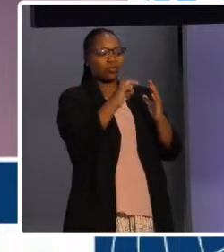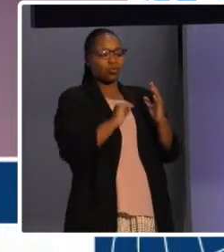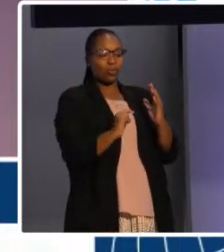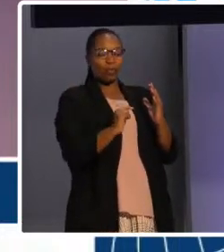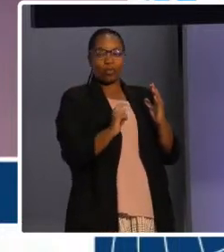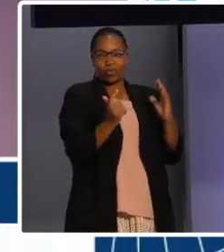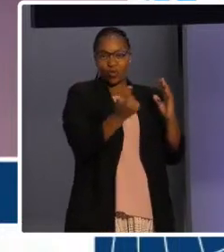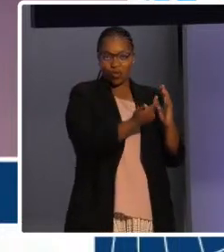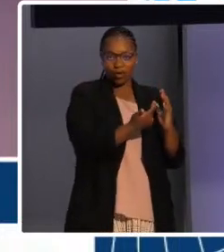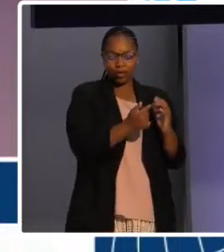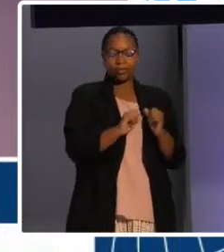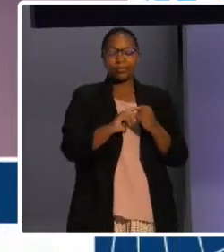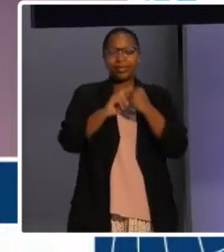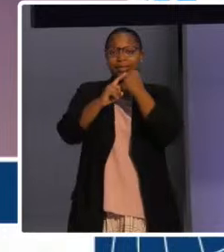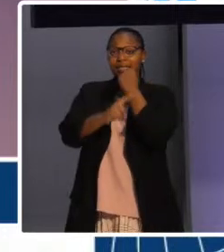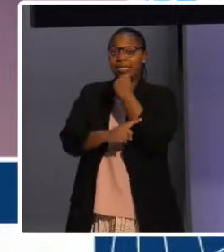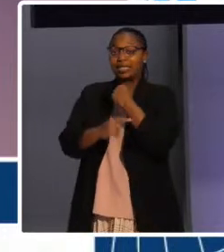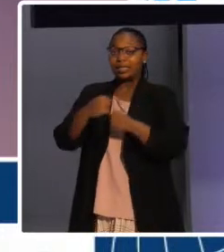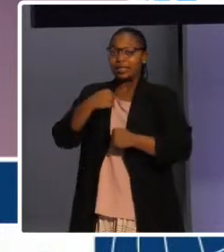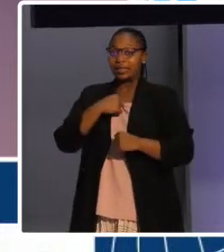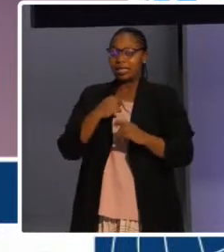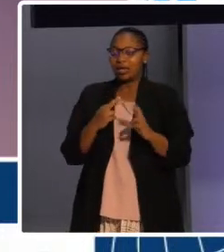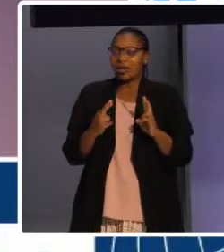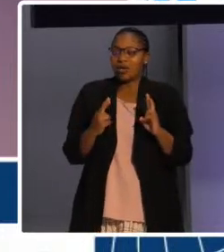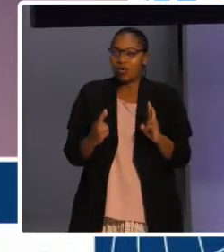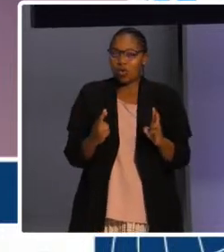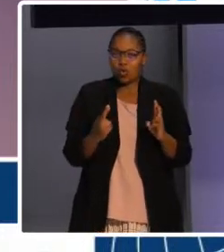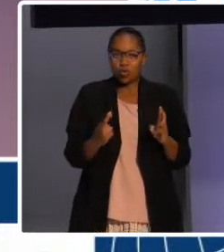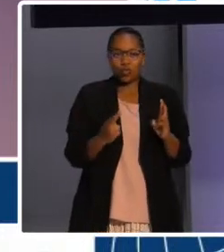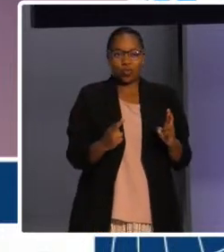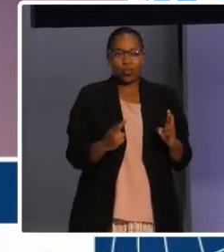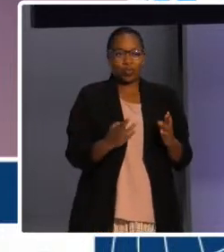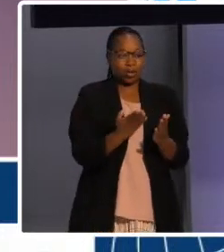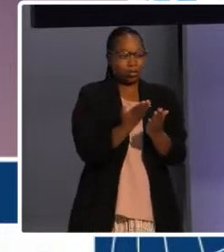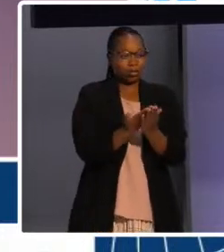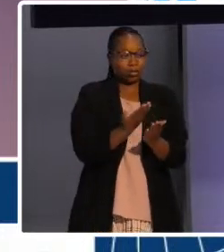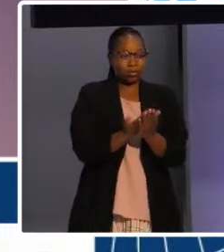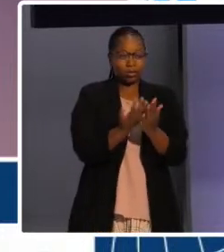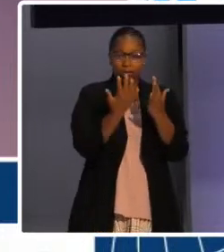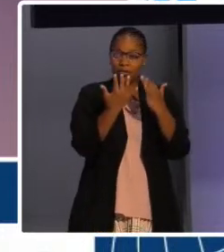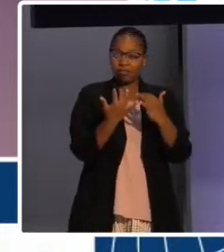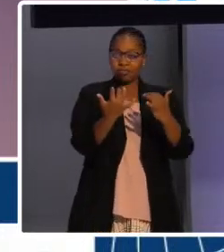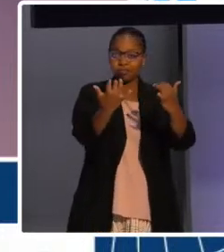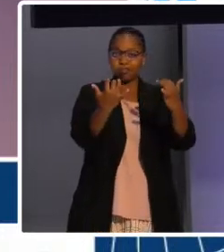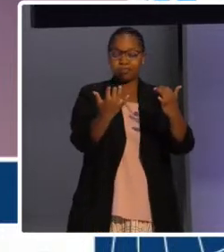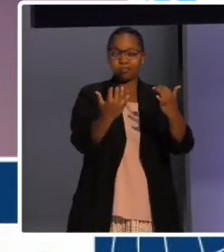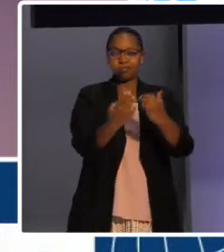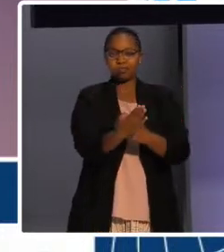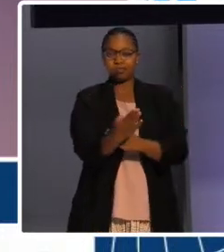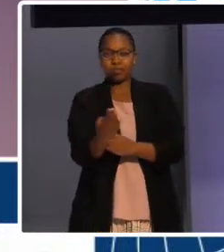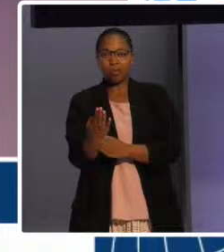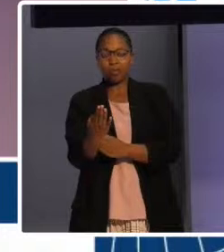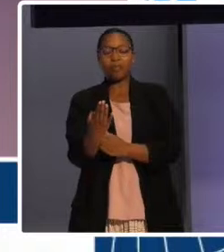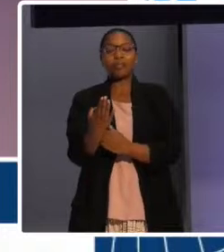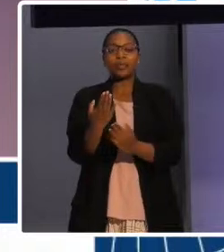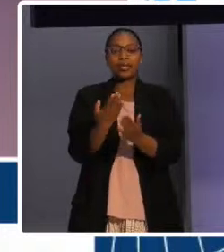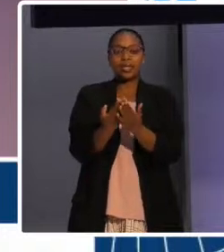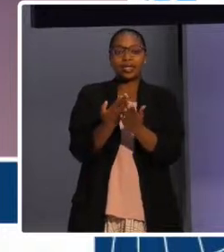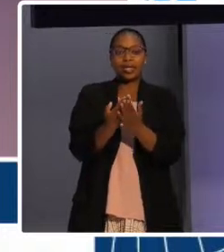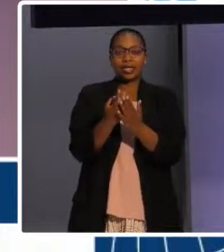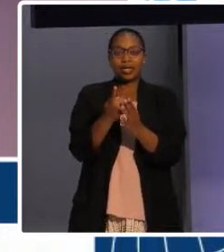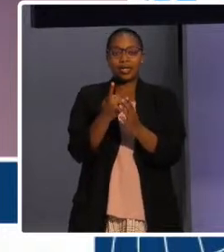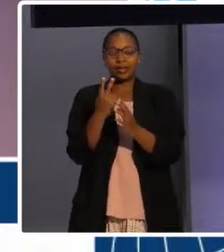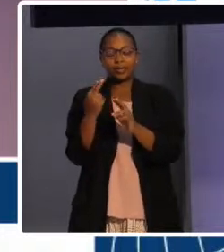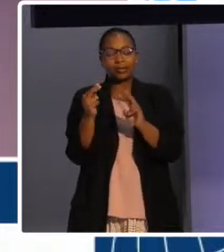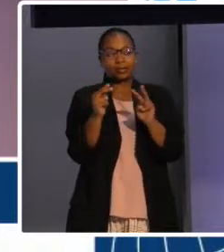hope it will be possible for delegates to be exposed to the beauty of South